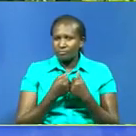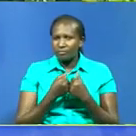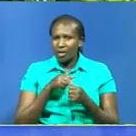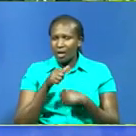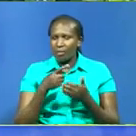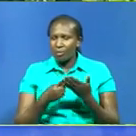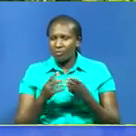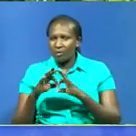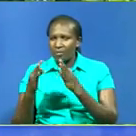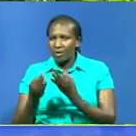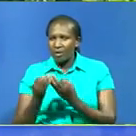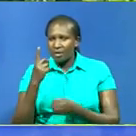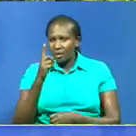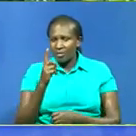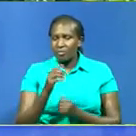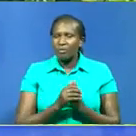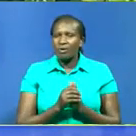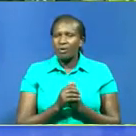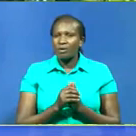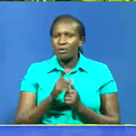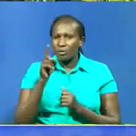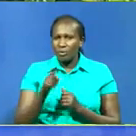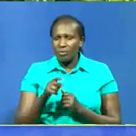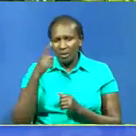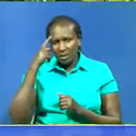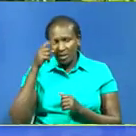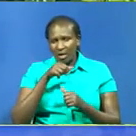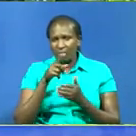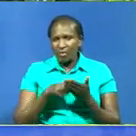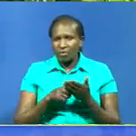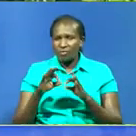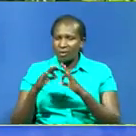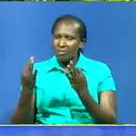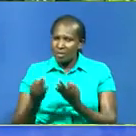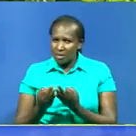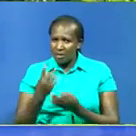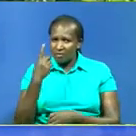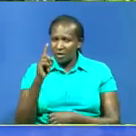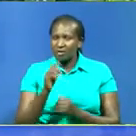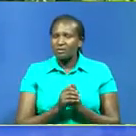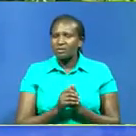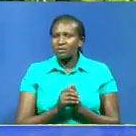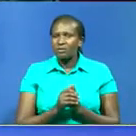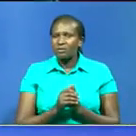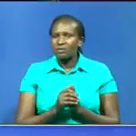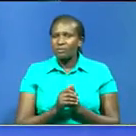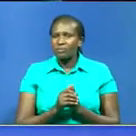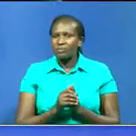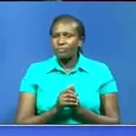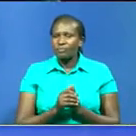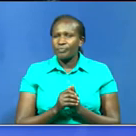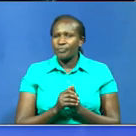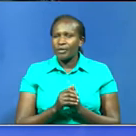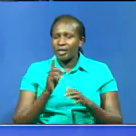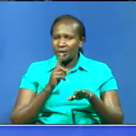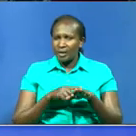that family is the number one thing. He has to really think about his family first. And family always comes first for me. When